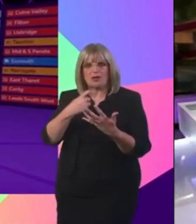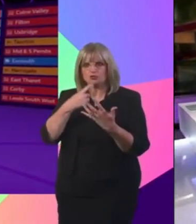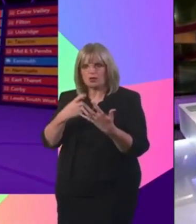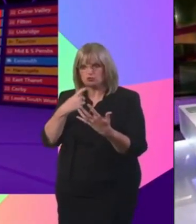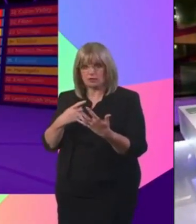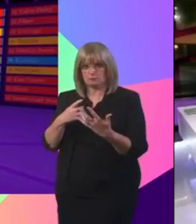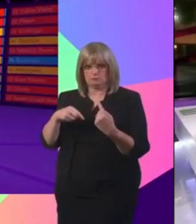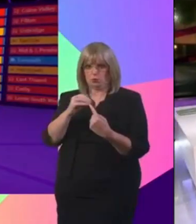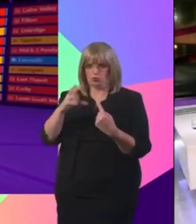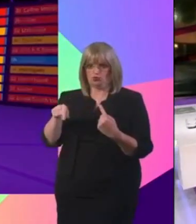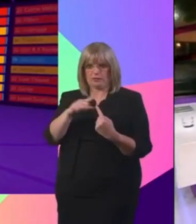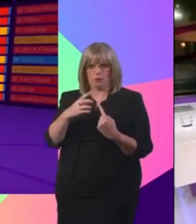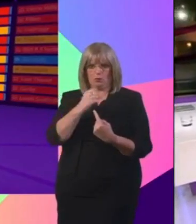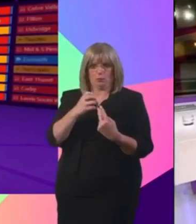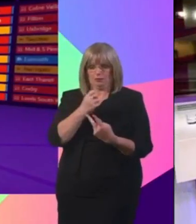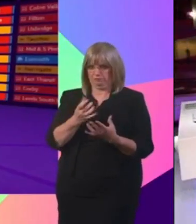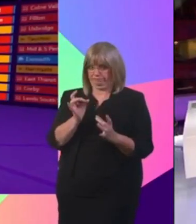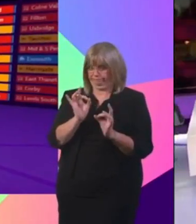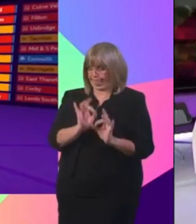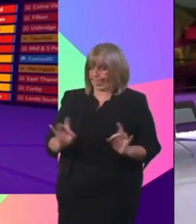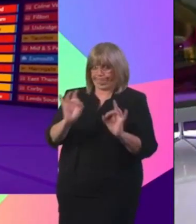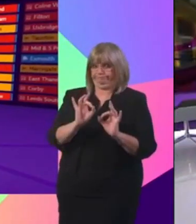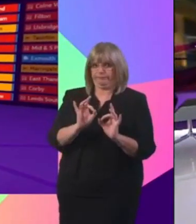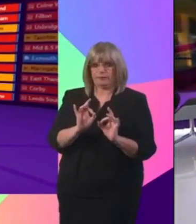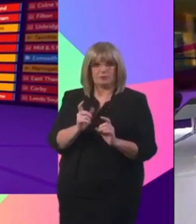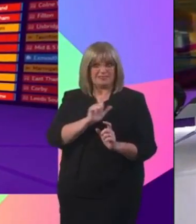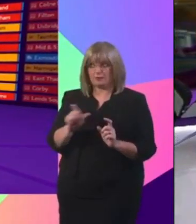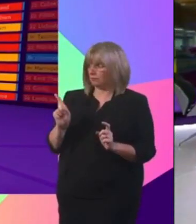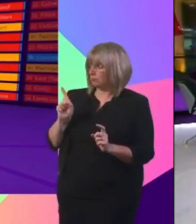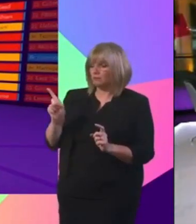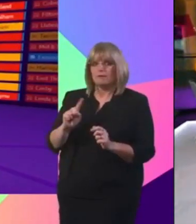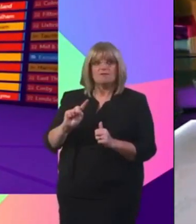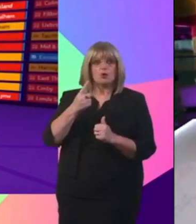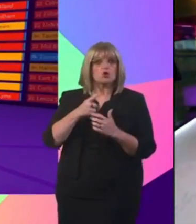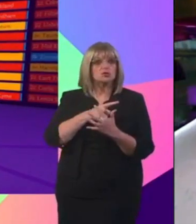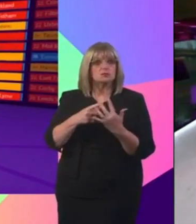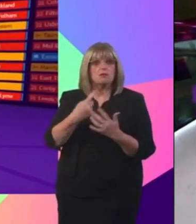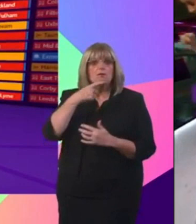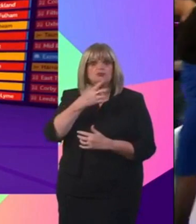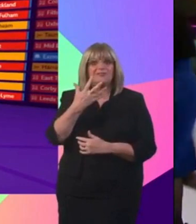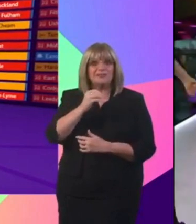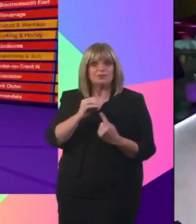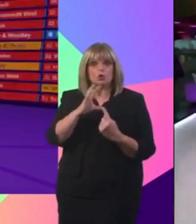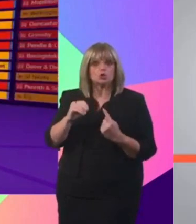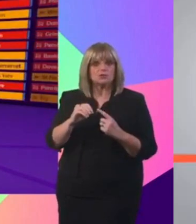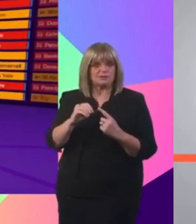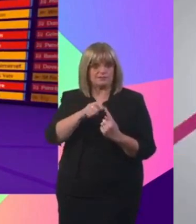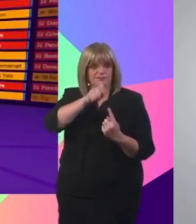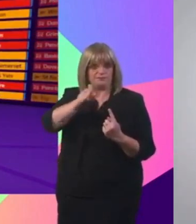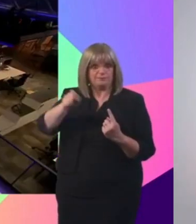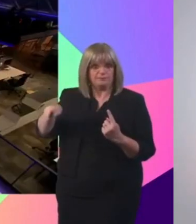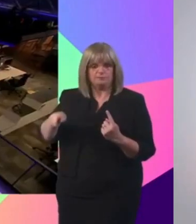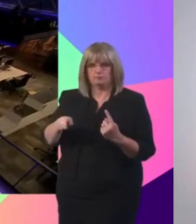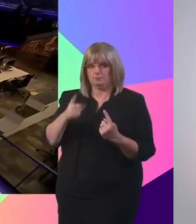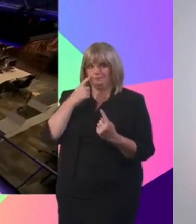and 60 News Room. For that, of course, I must take responsibility, and therefore I announce that I will